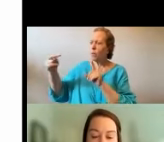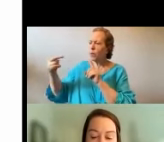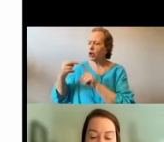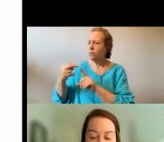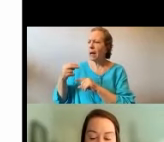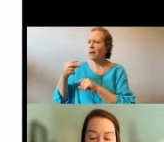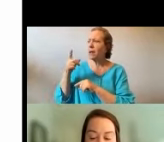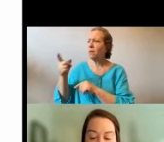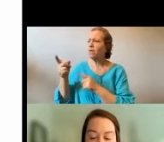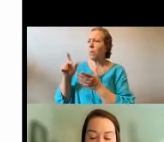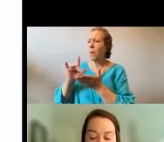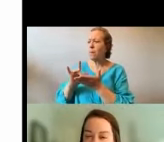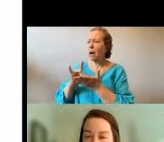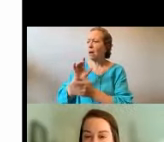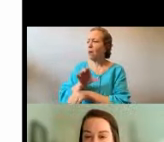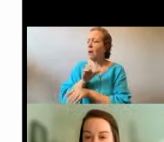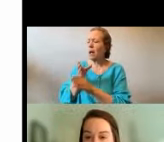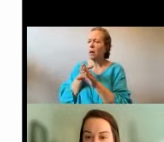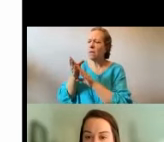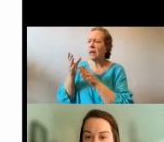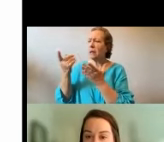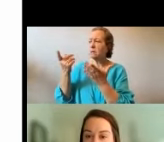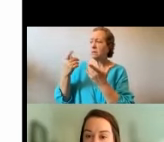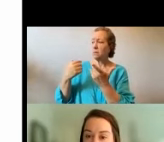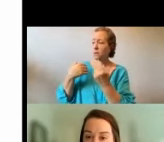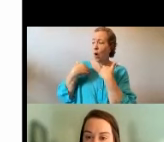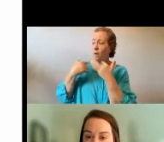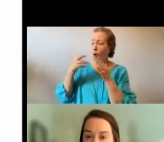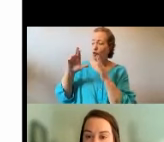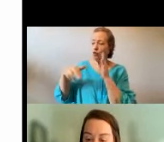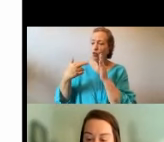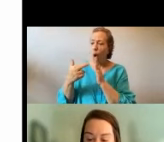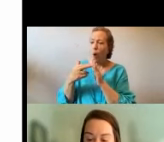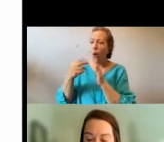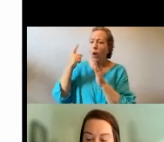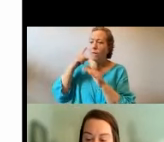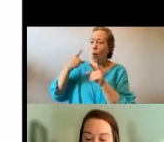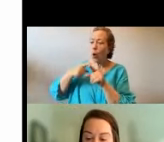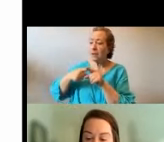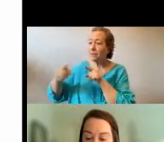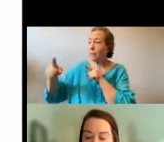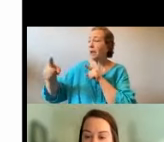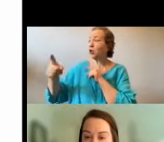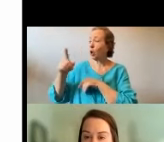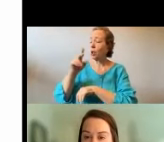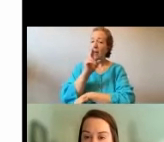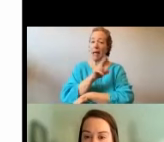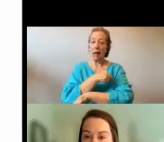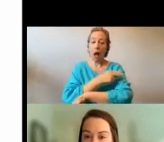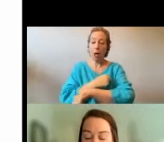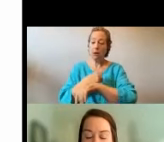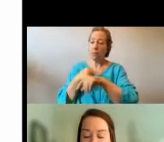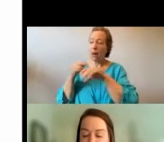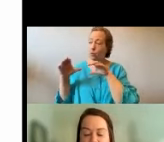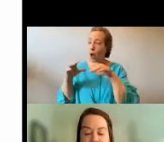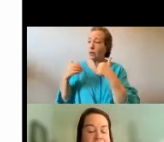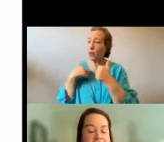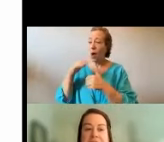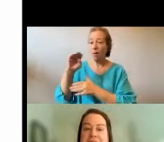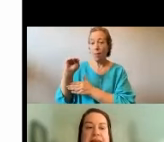clinical field, is there a role for sort of specialty hospital practices to have medical legal partnerships?